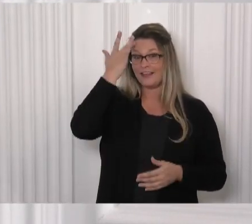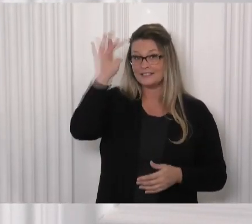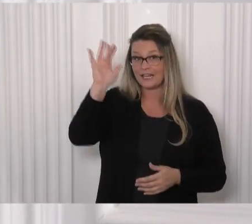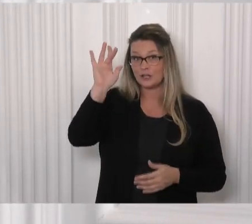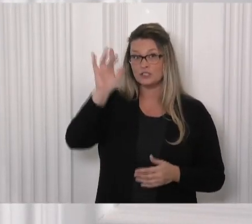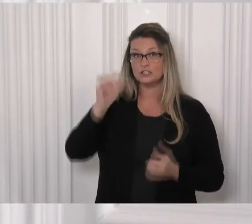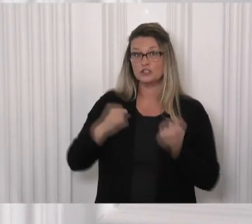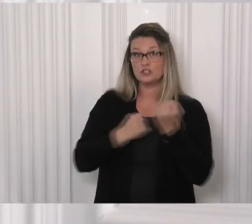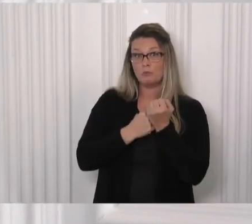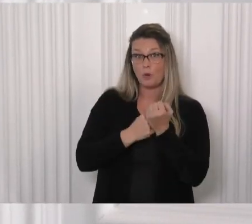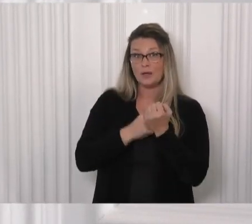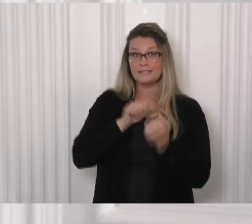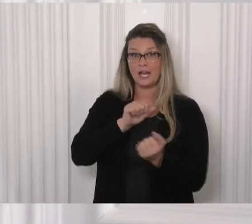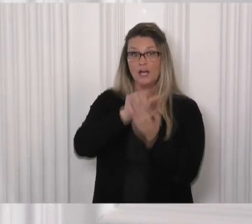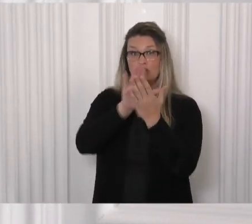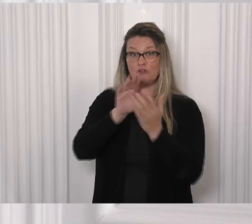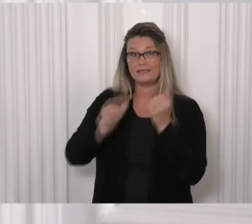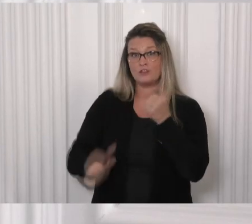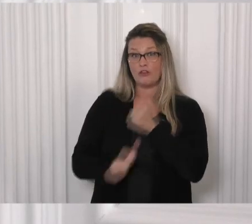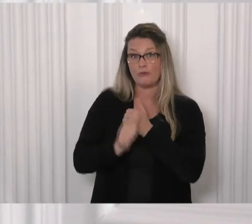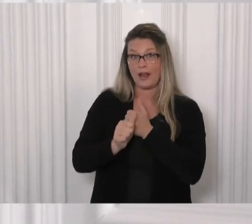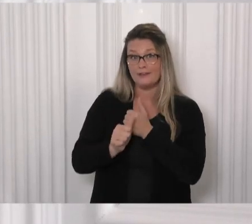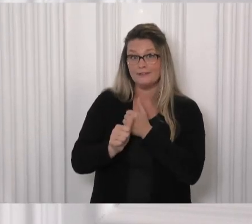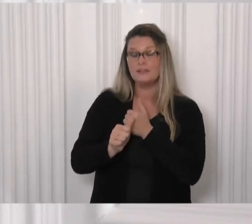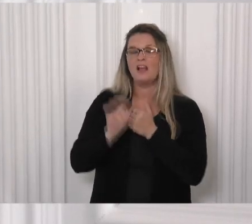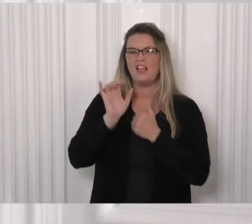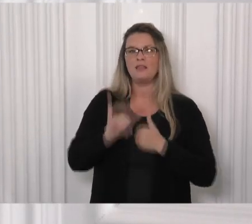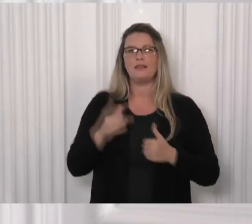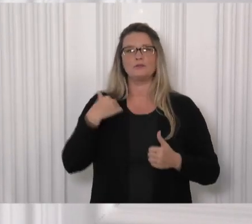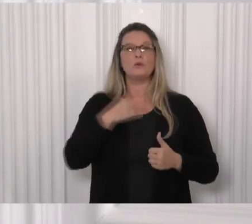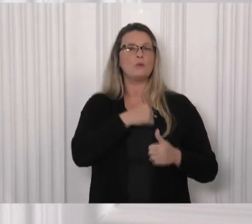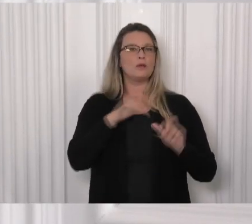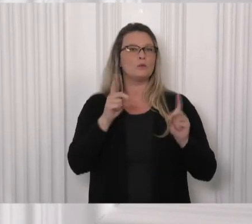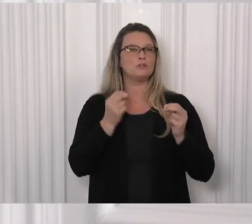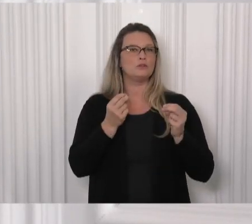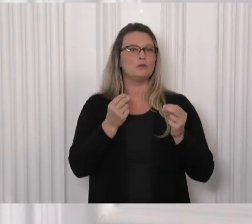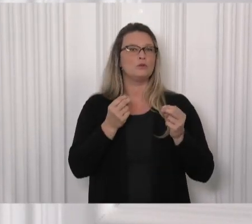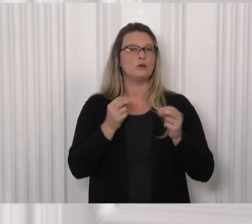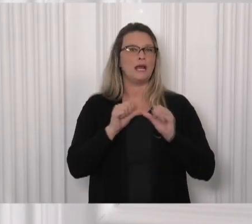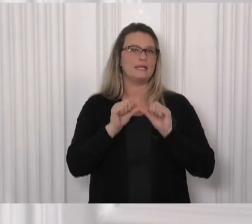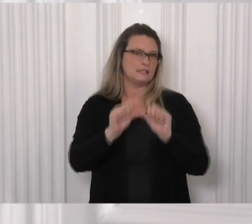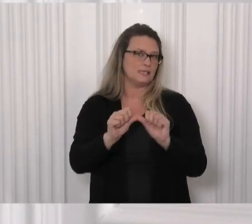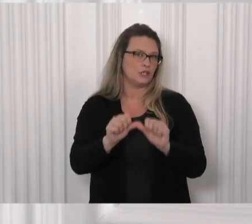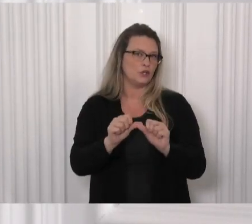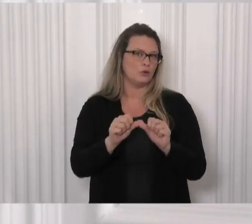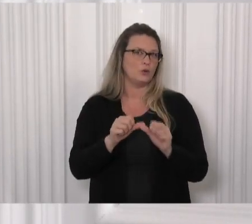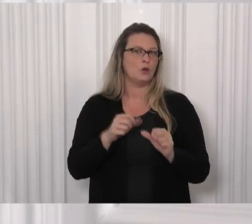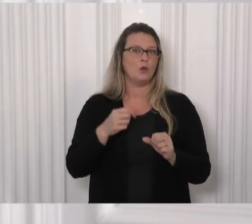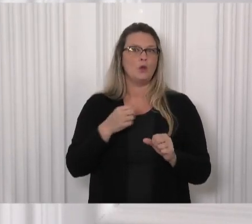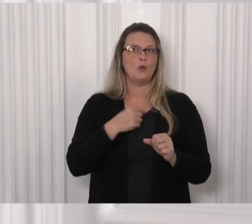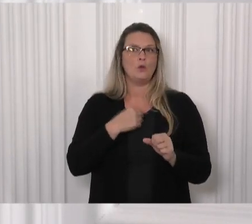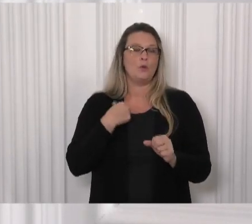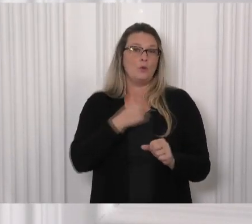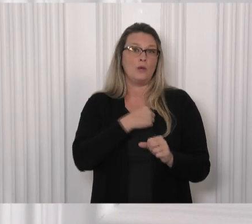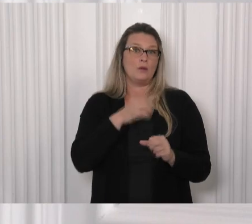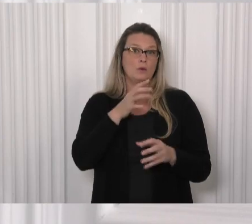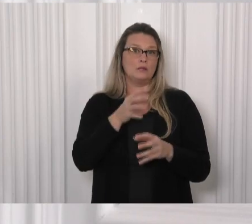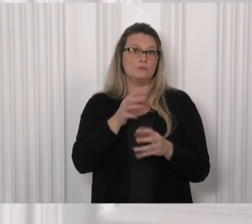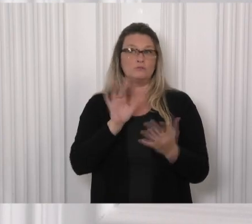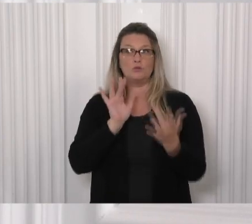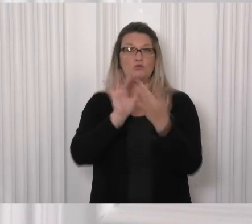address the threat. Those are the key things that we'll be doing and continue to do, and we'll reach out from anybody that we